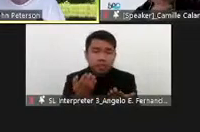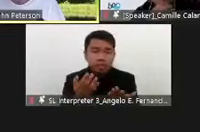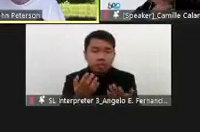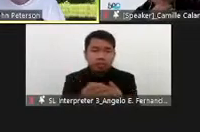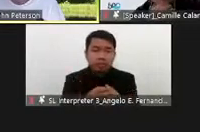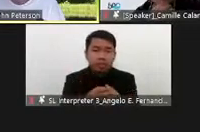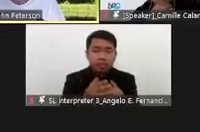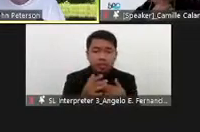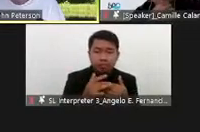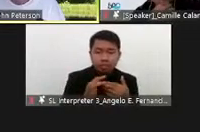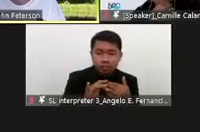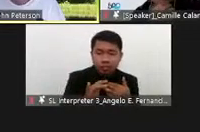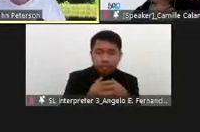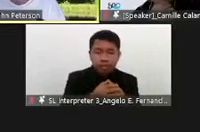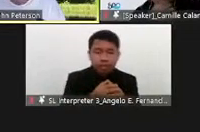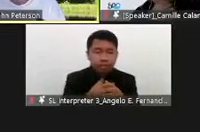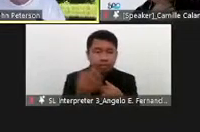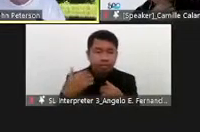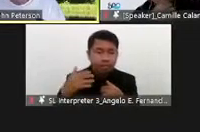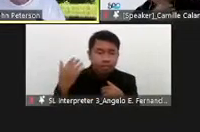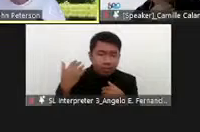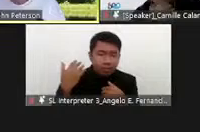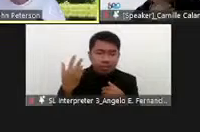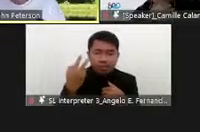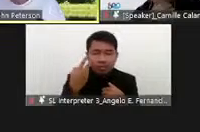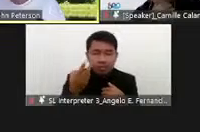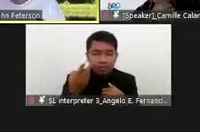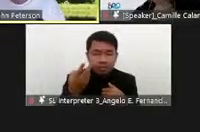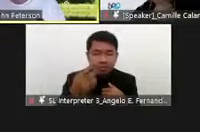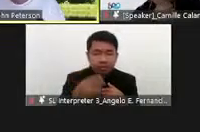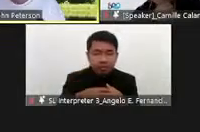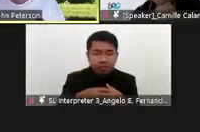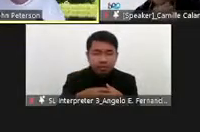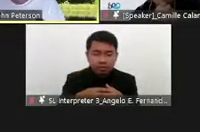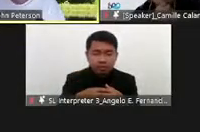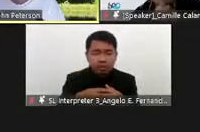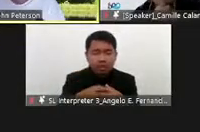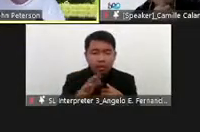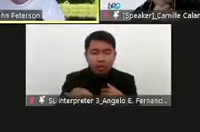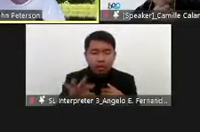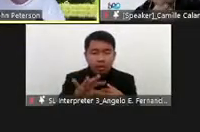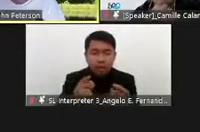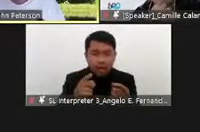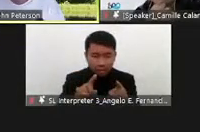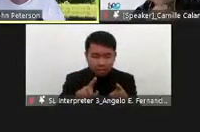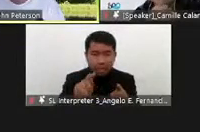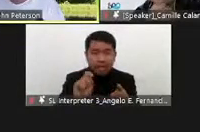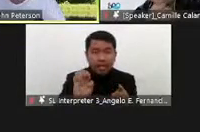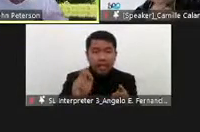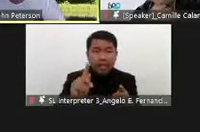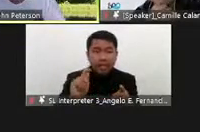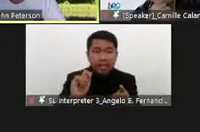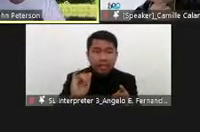Early Pleistocene period or middle Pleistocene period. And this all happened. These tektites were spread